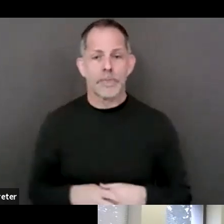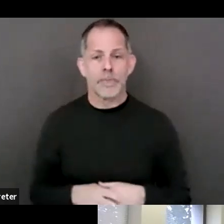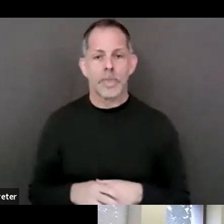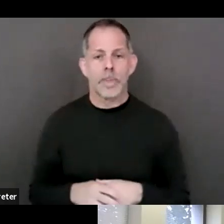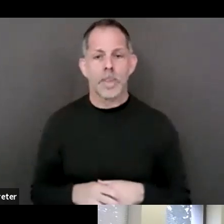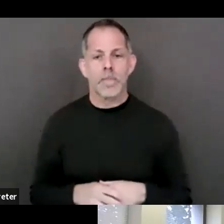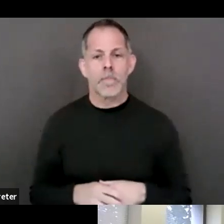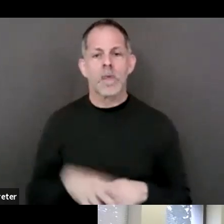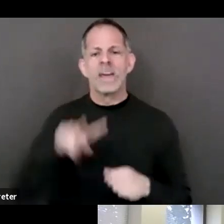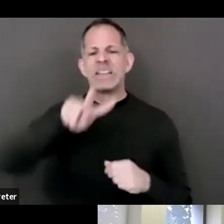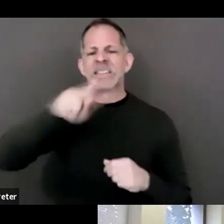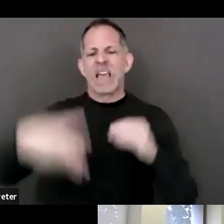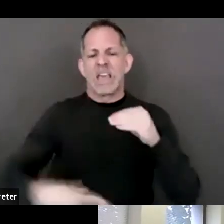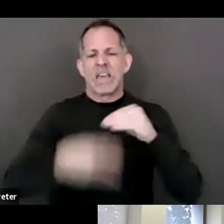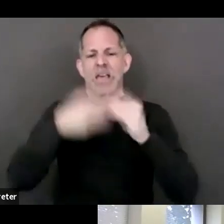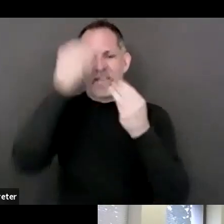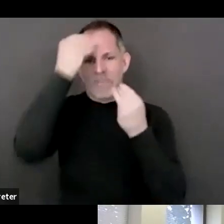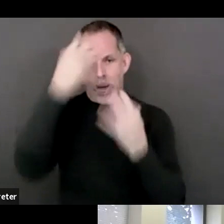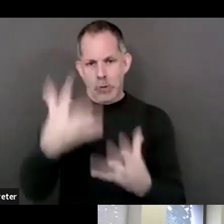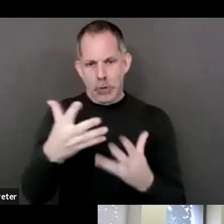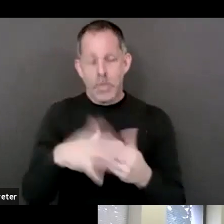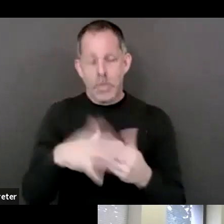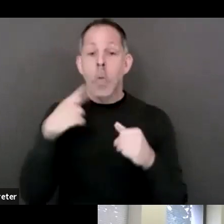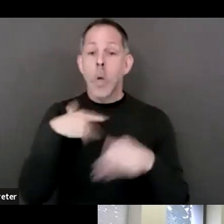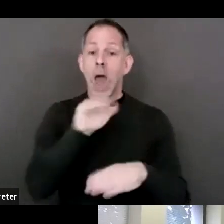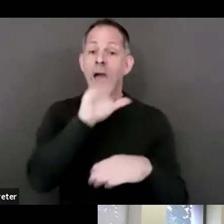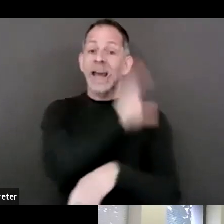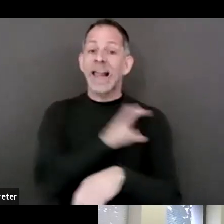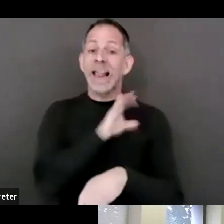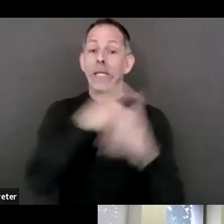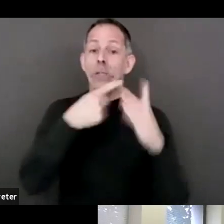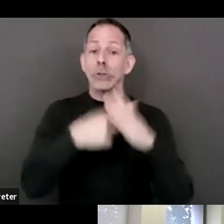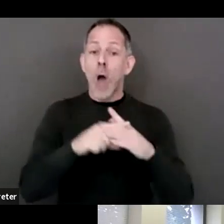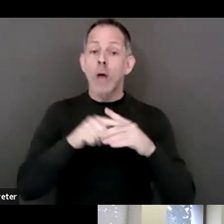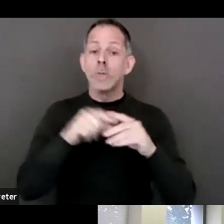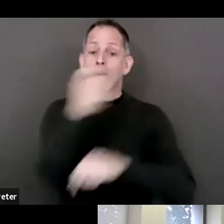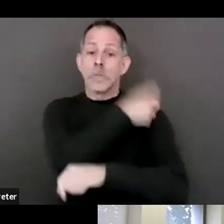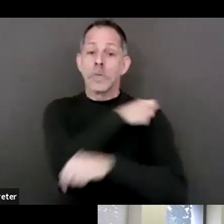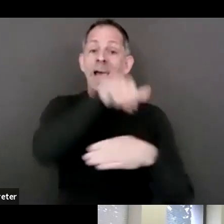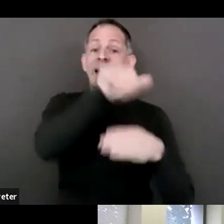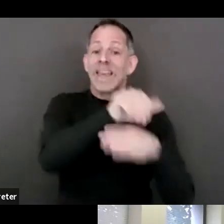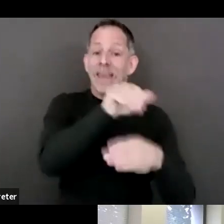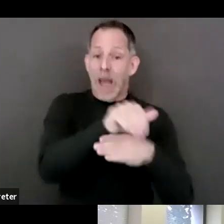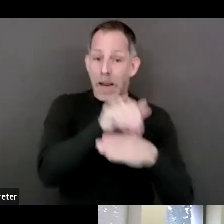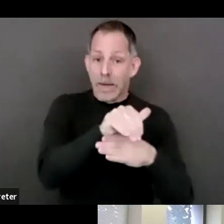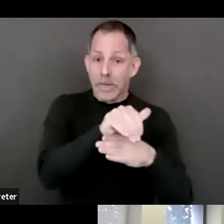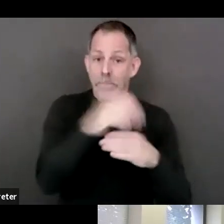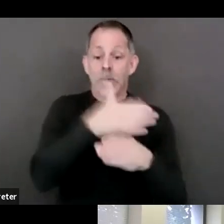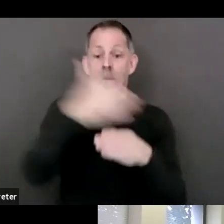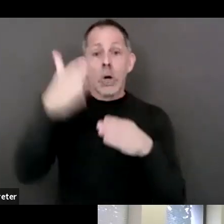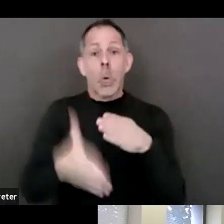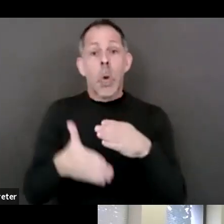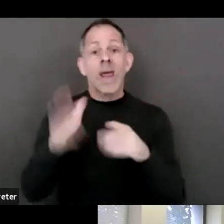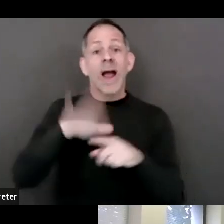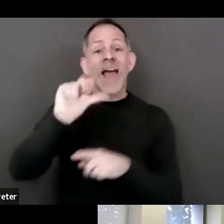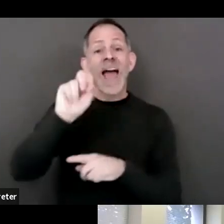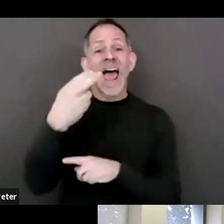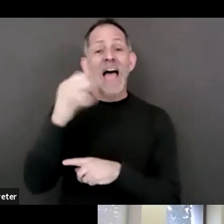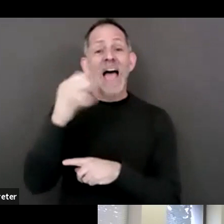The Ashway Park and Ride site is operating on Saturdays and Sundays. We seem to be getting a lot of folks going through on those days.